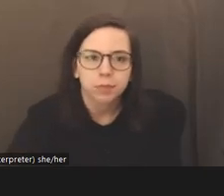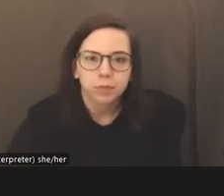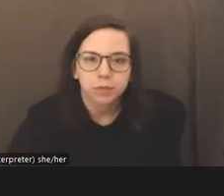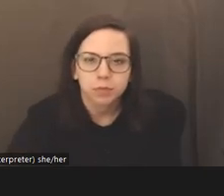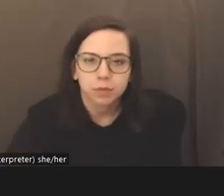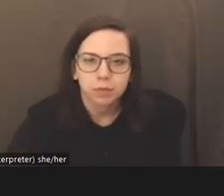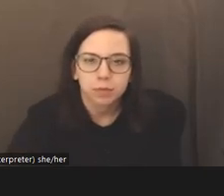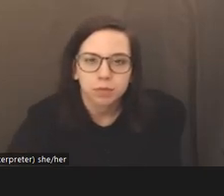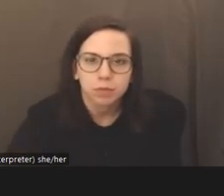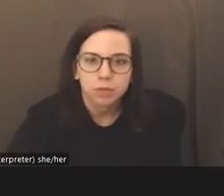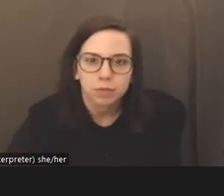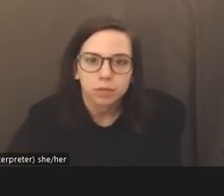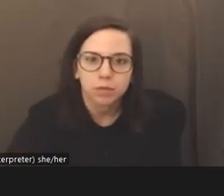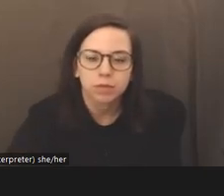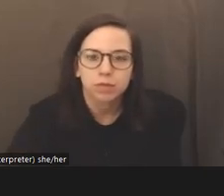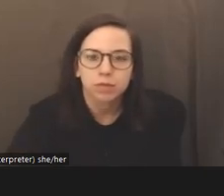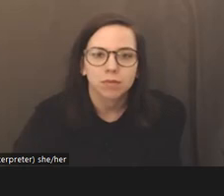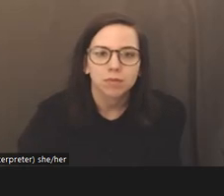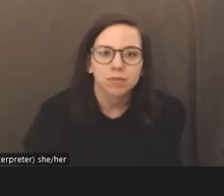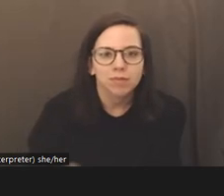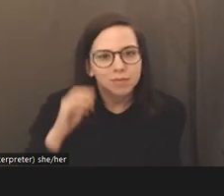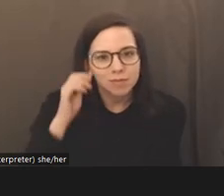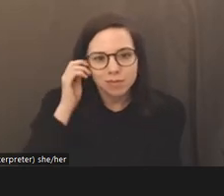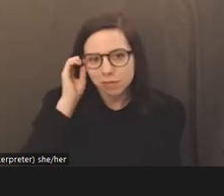This meeting is being recorded.